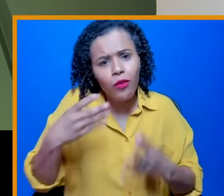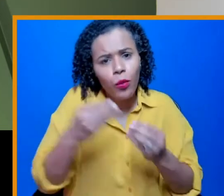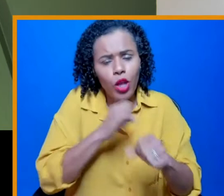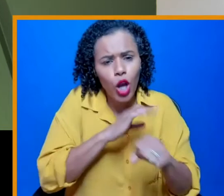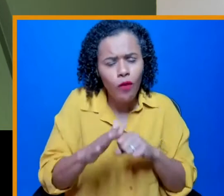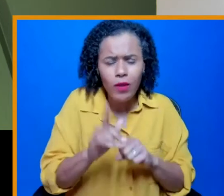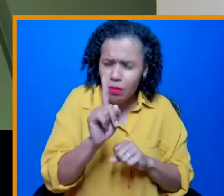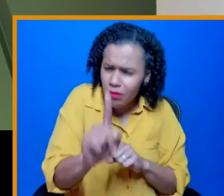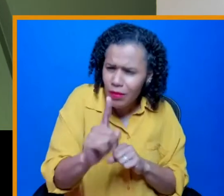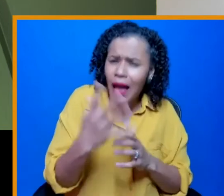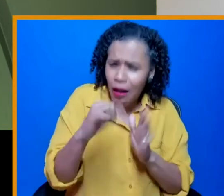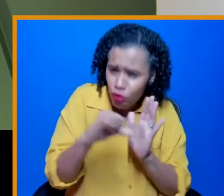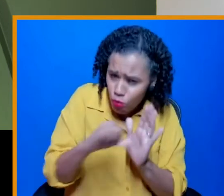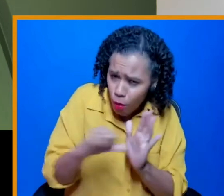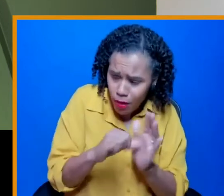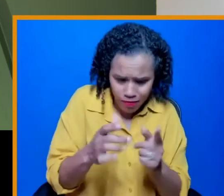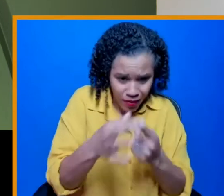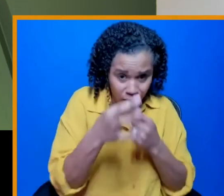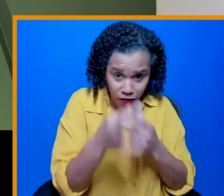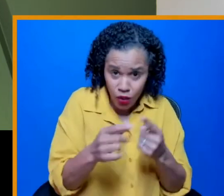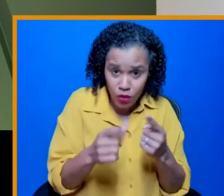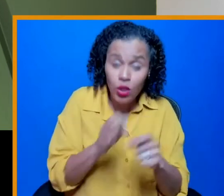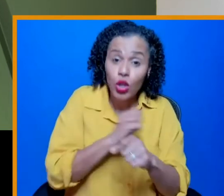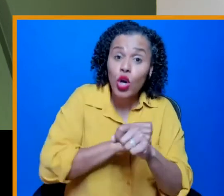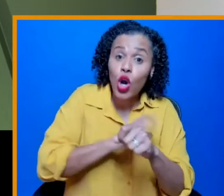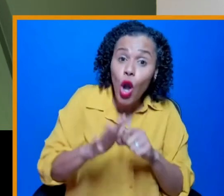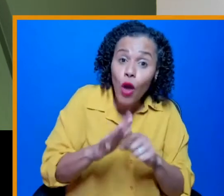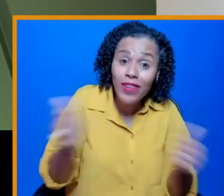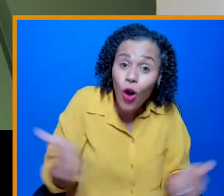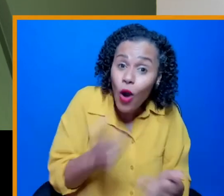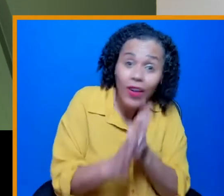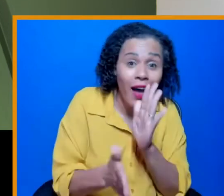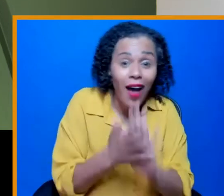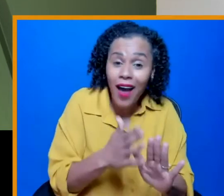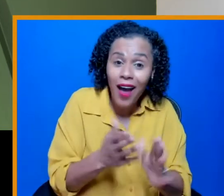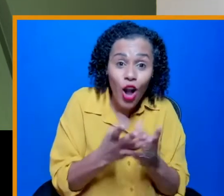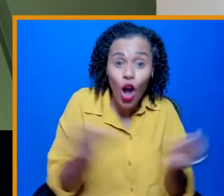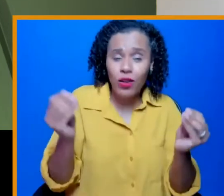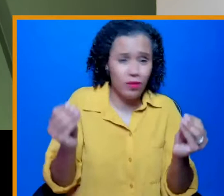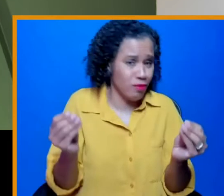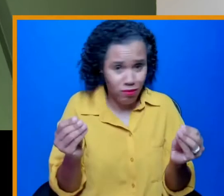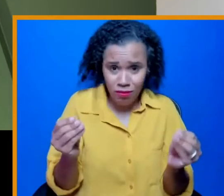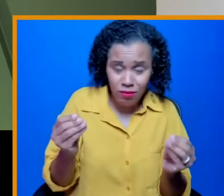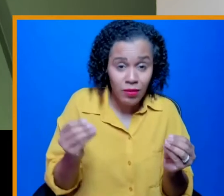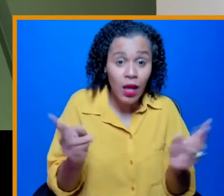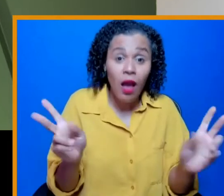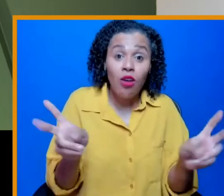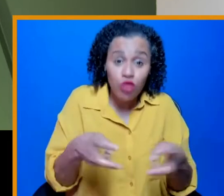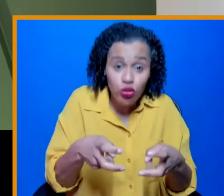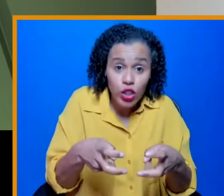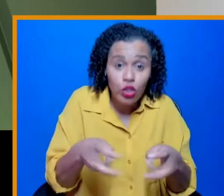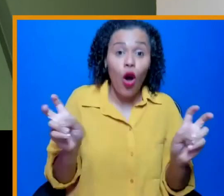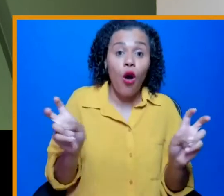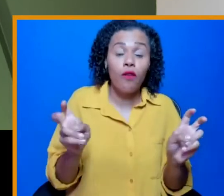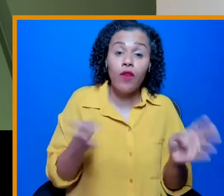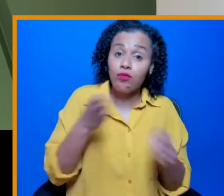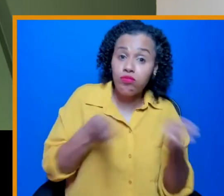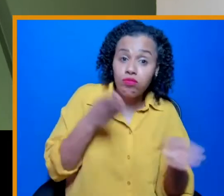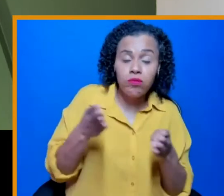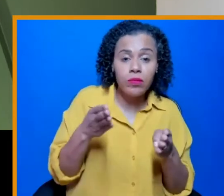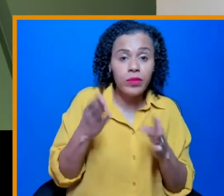First, just in case you hadn't noticed, COVID isn't over, and lifting the restrictions has meant that today, the Zoe study has shown